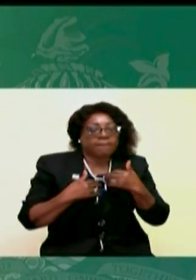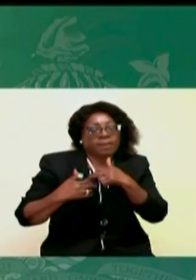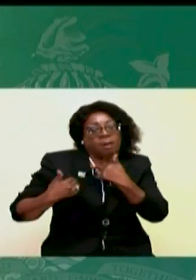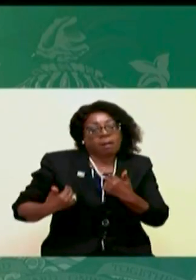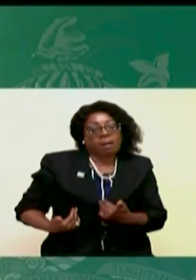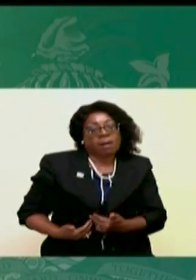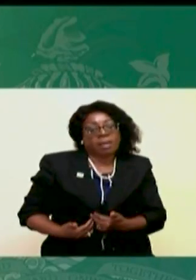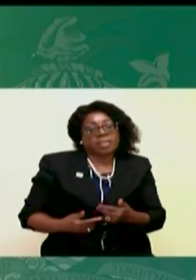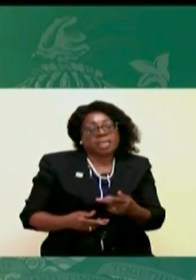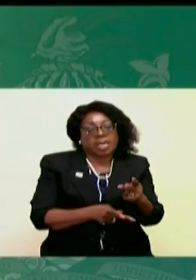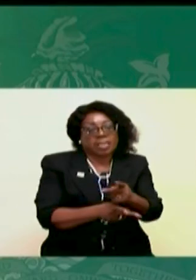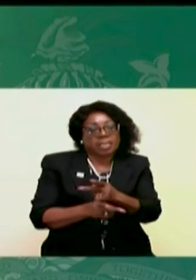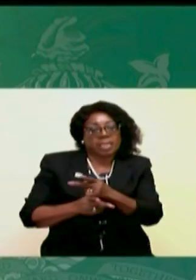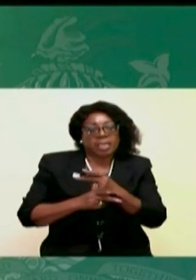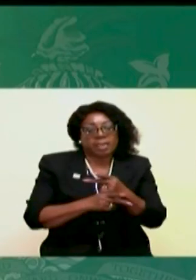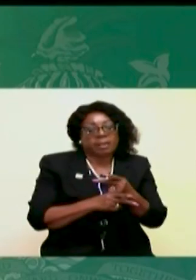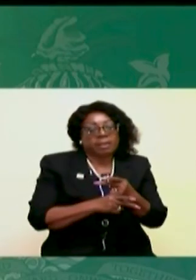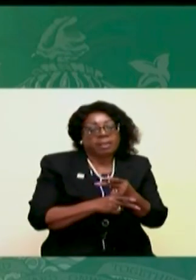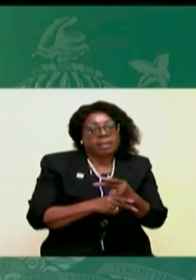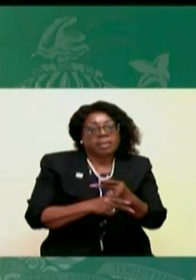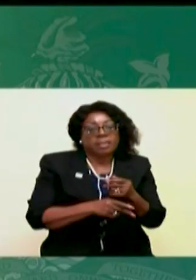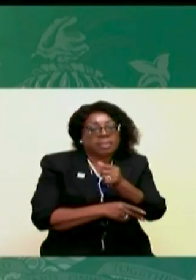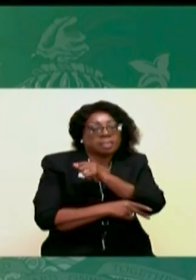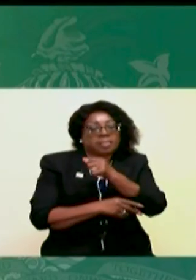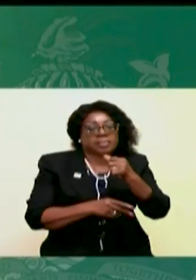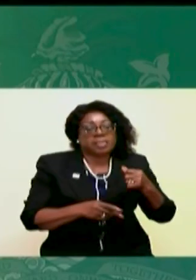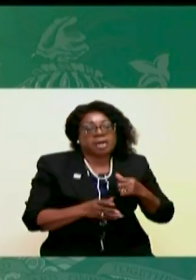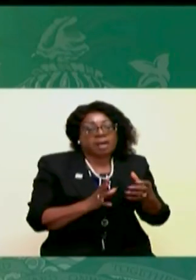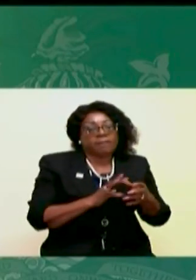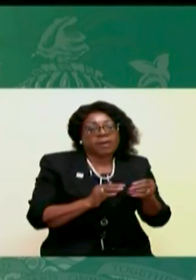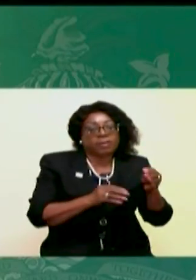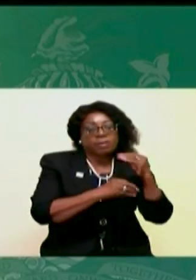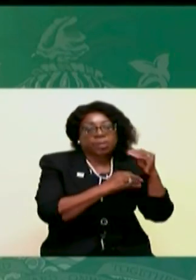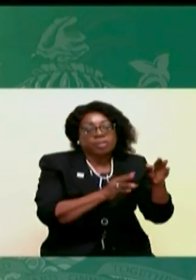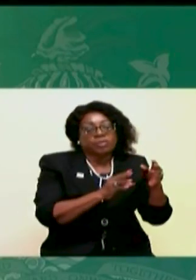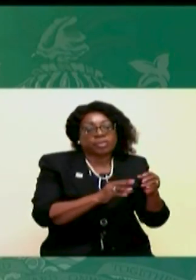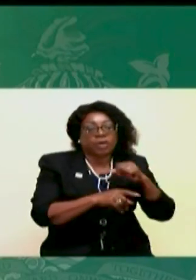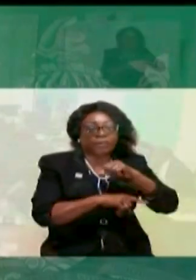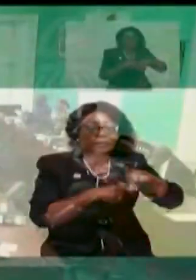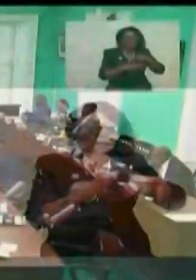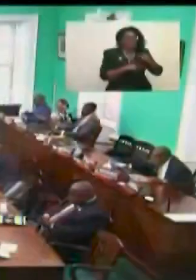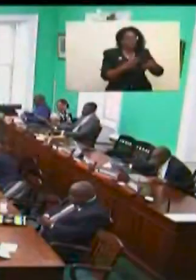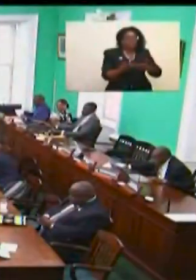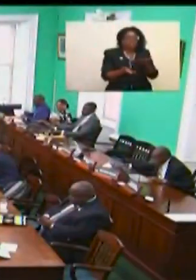care than the staff of the Ministry of Social Services and the department. None.